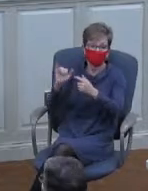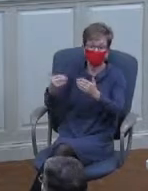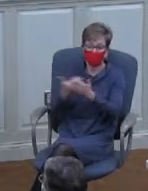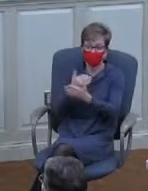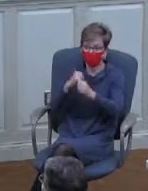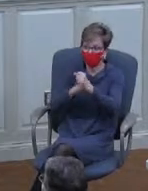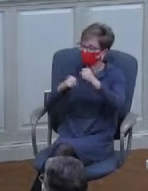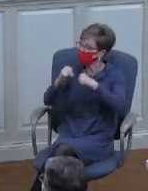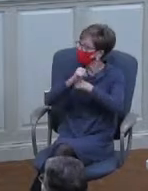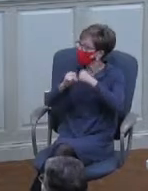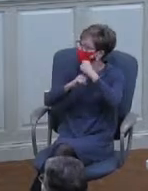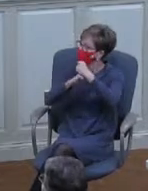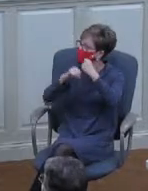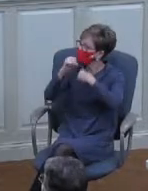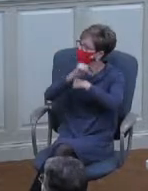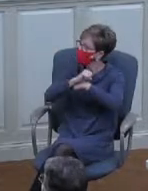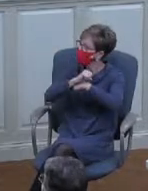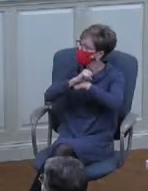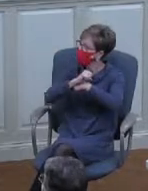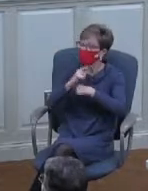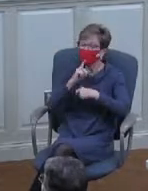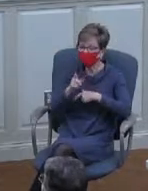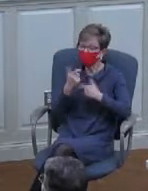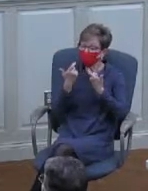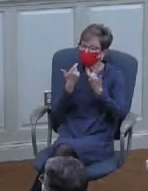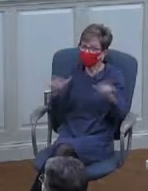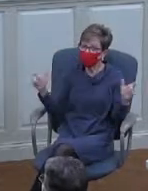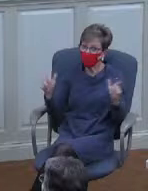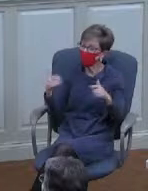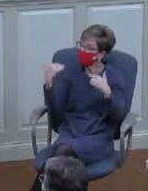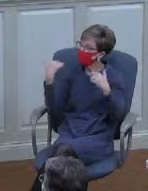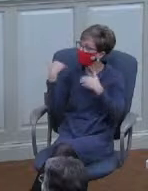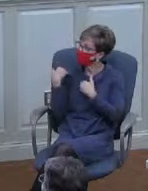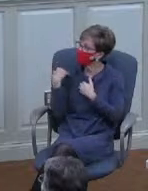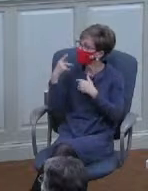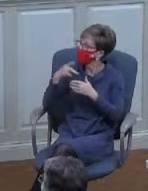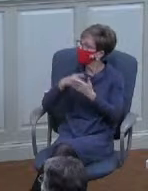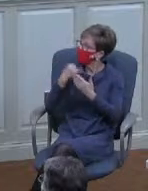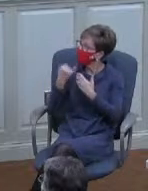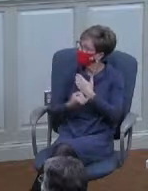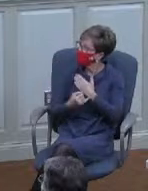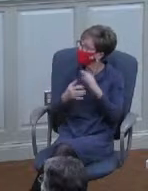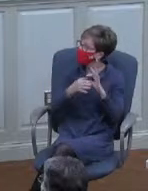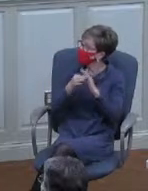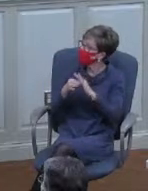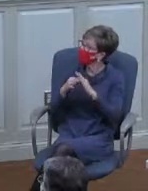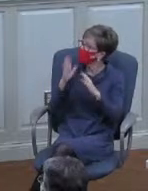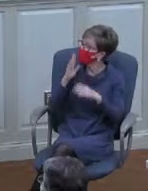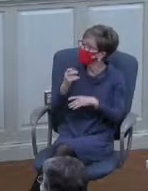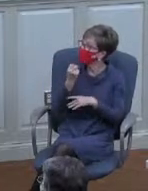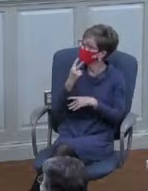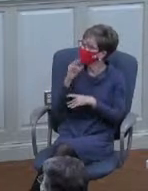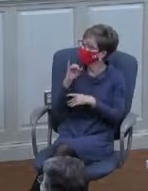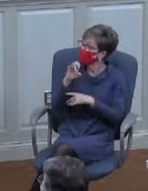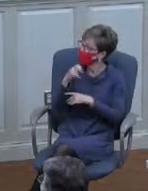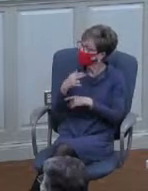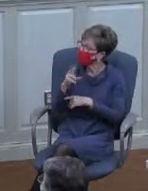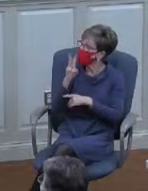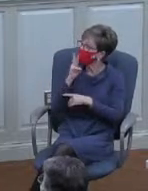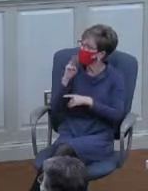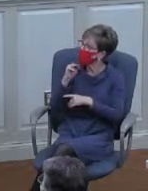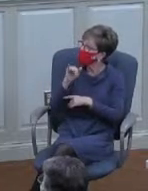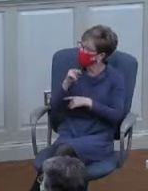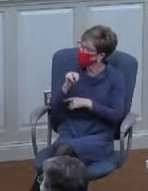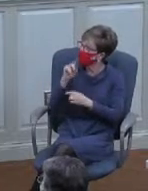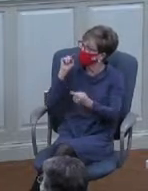structure. Pretty big project, 8,000 linear feet of 12-inch main. Again, connecting to the elevated tank through